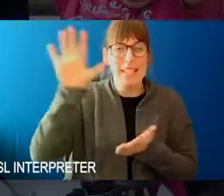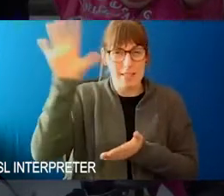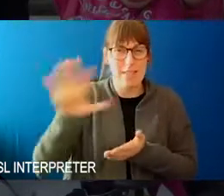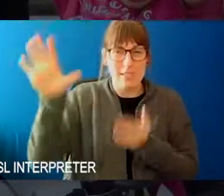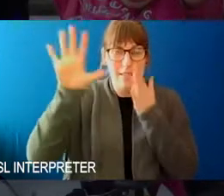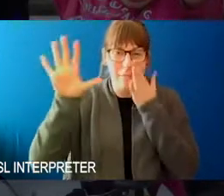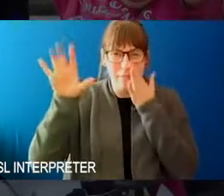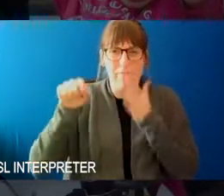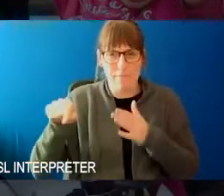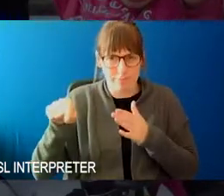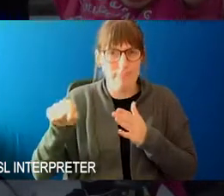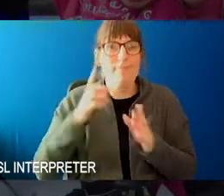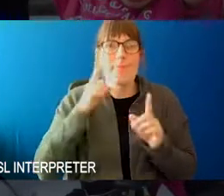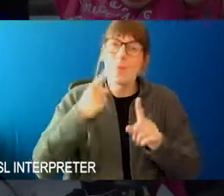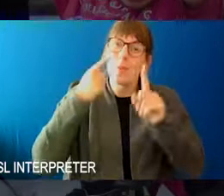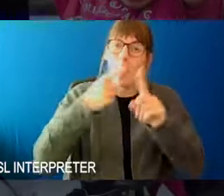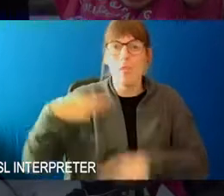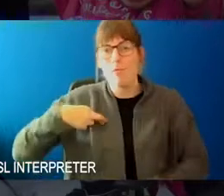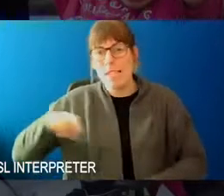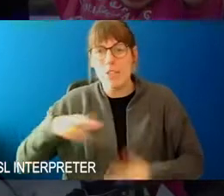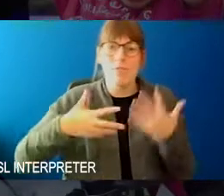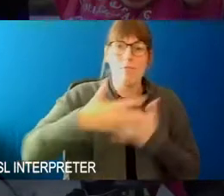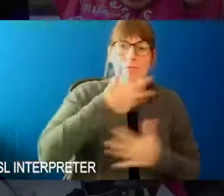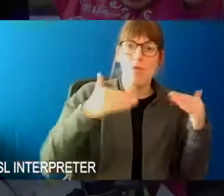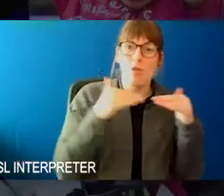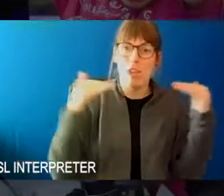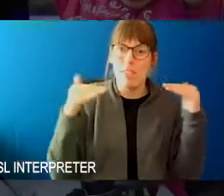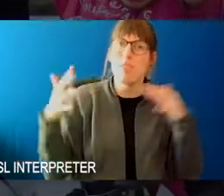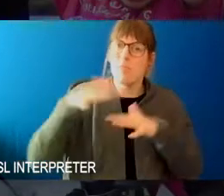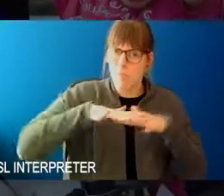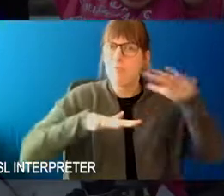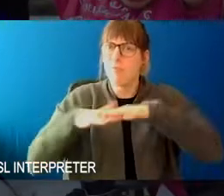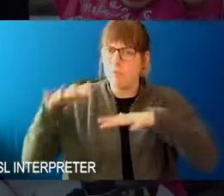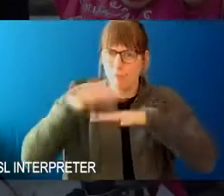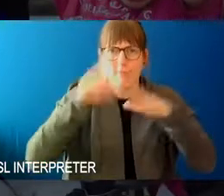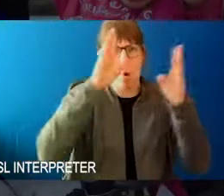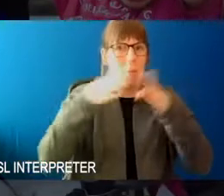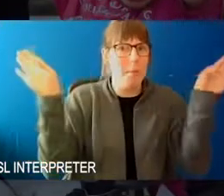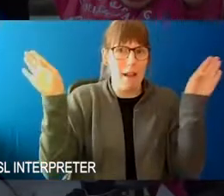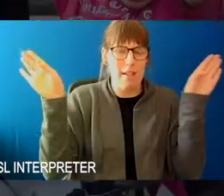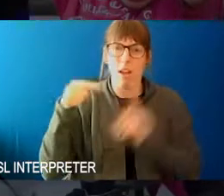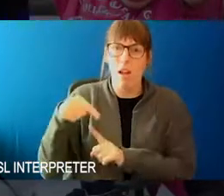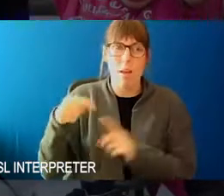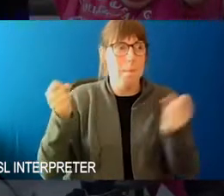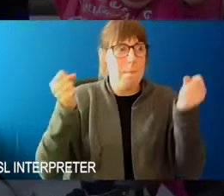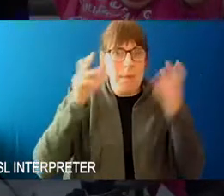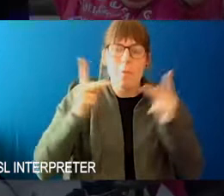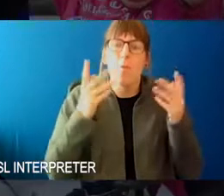representation of the Middle East and the world, with an intention of intersecting religion and social justice with an open